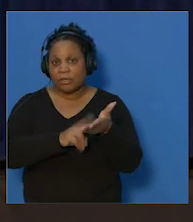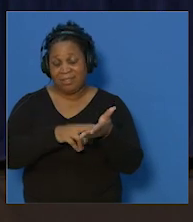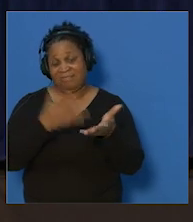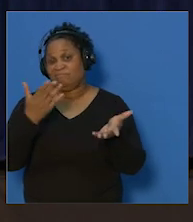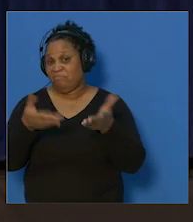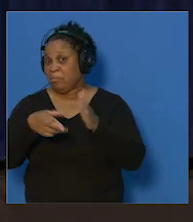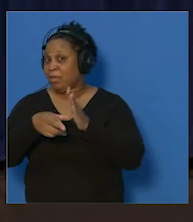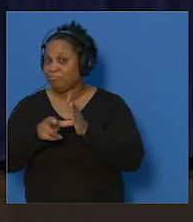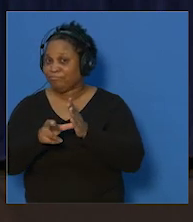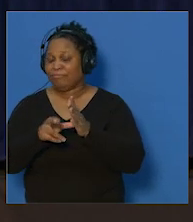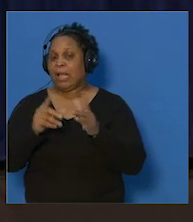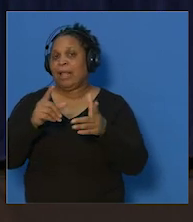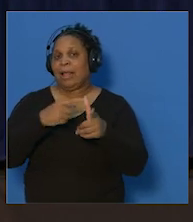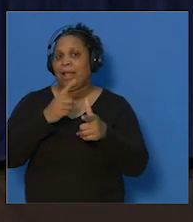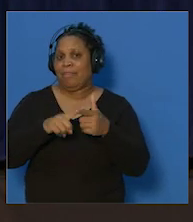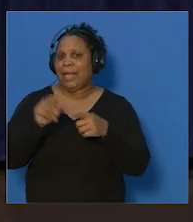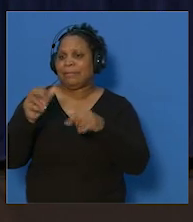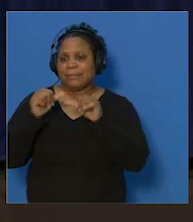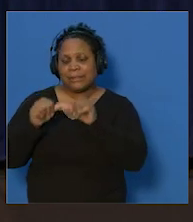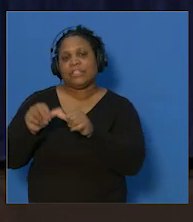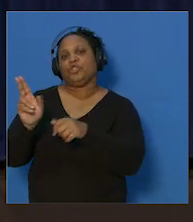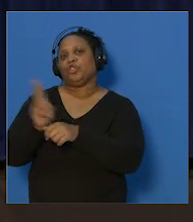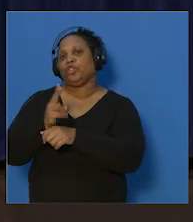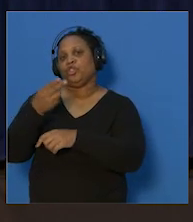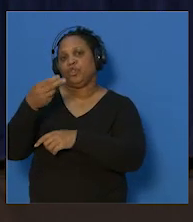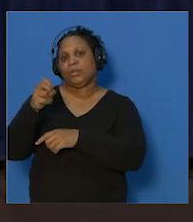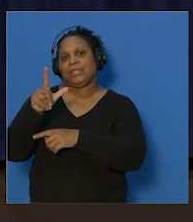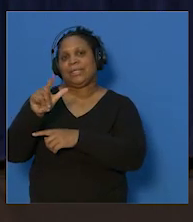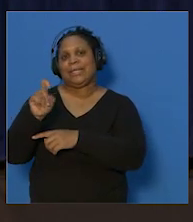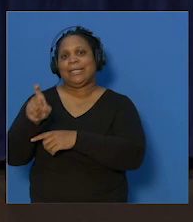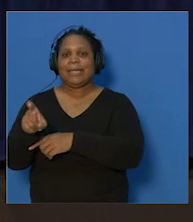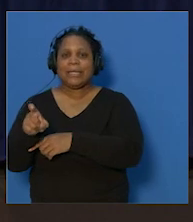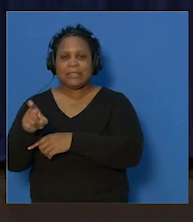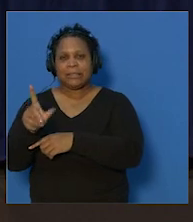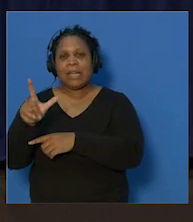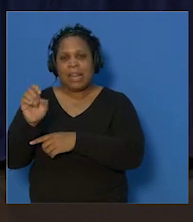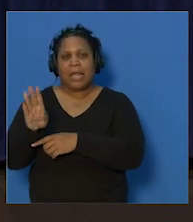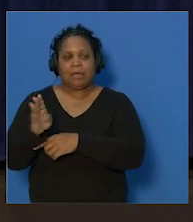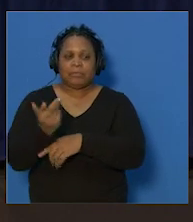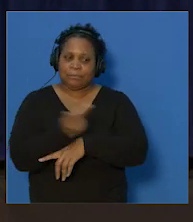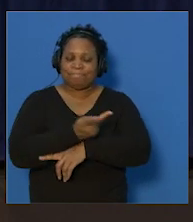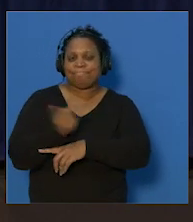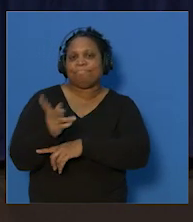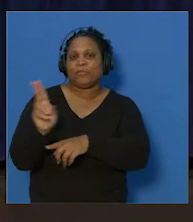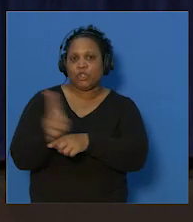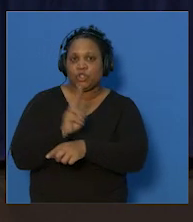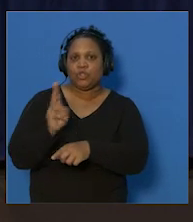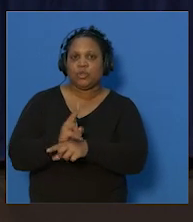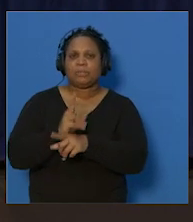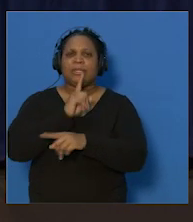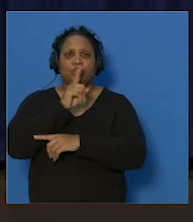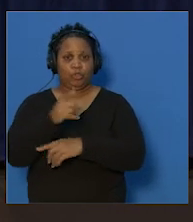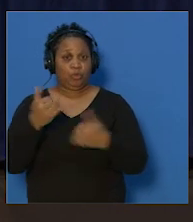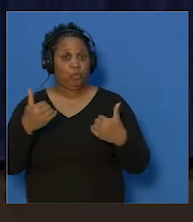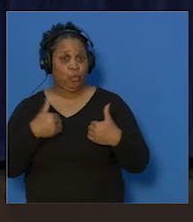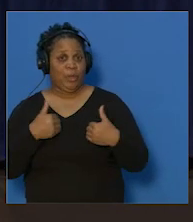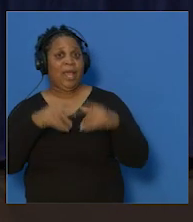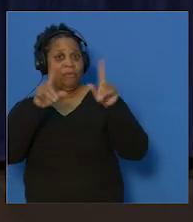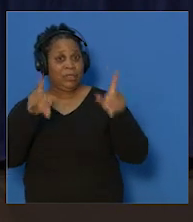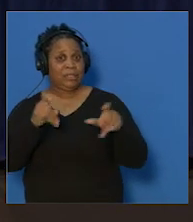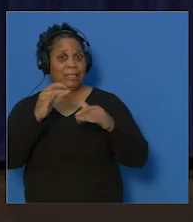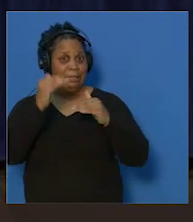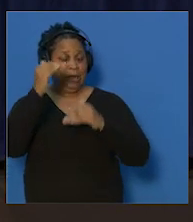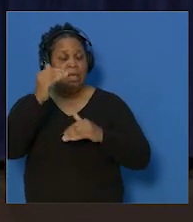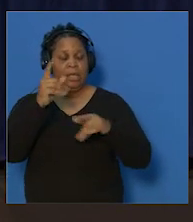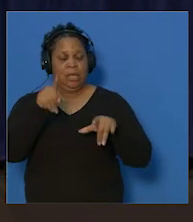renegotiate and to continue to use Helix Labs and also our labs, as it is important to make sure that we have testing redundancy. Helix can go down